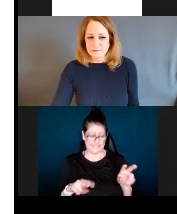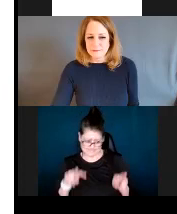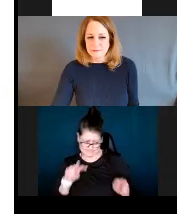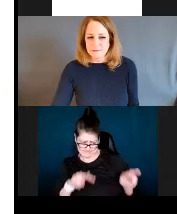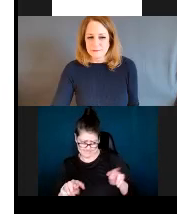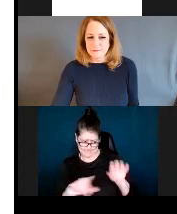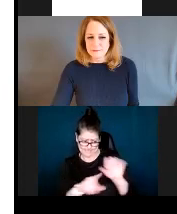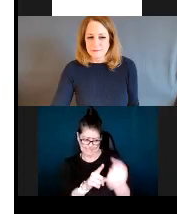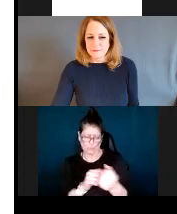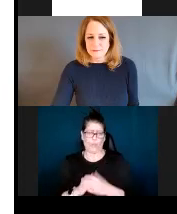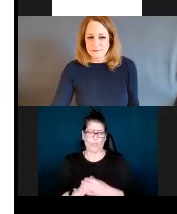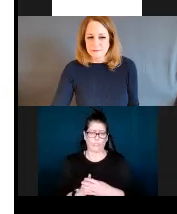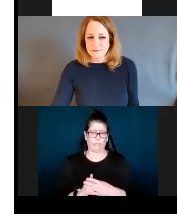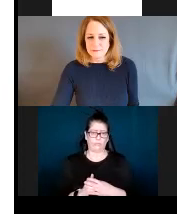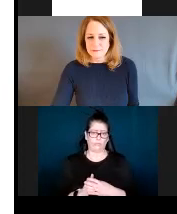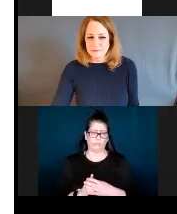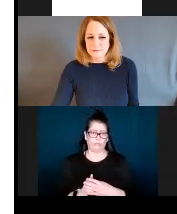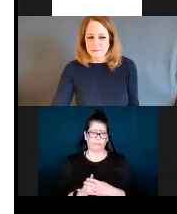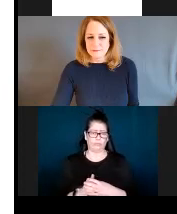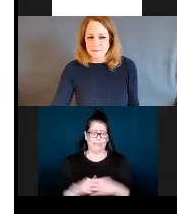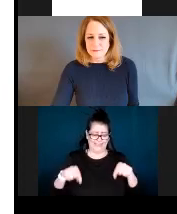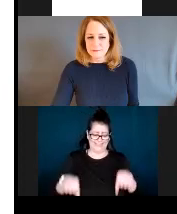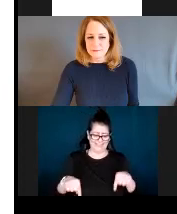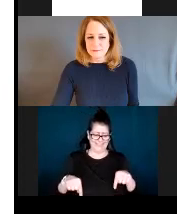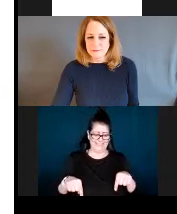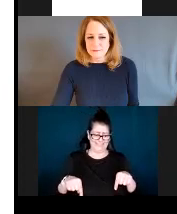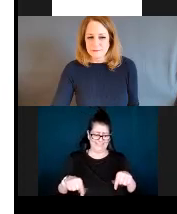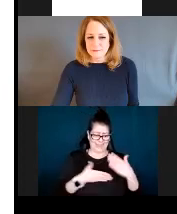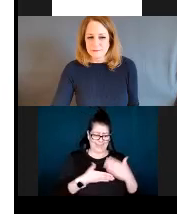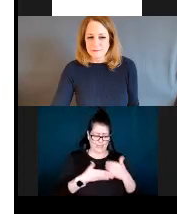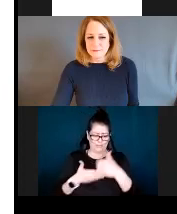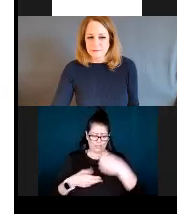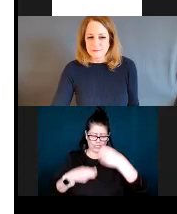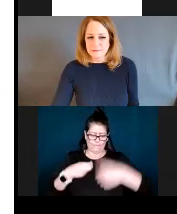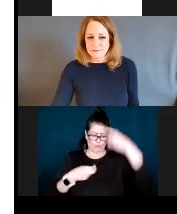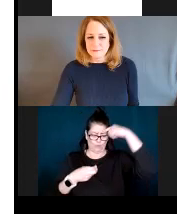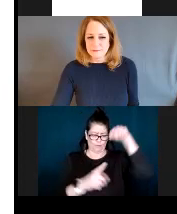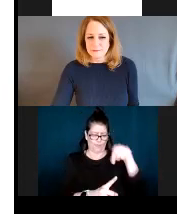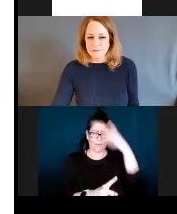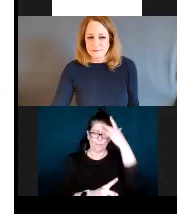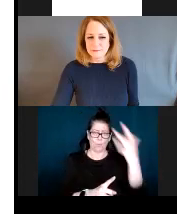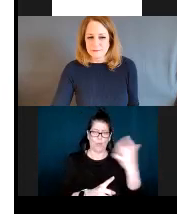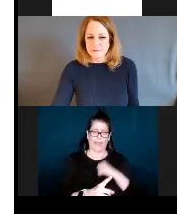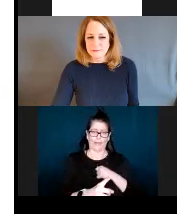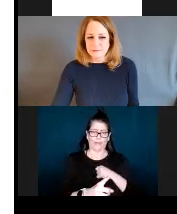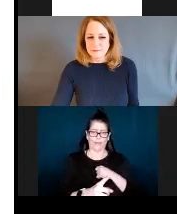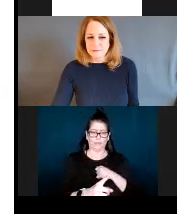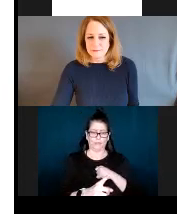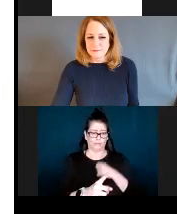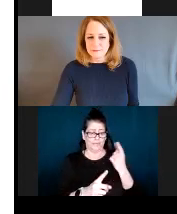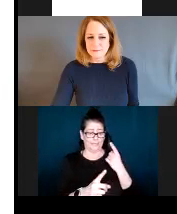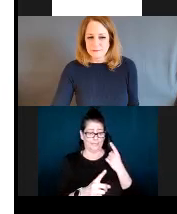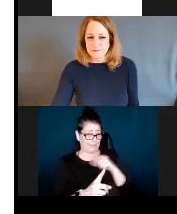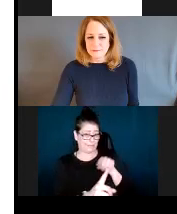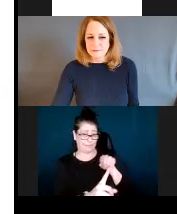What is making this intervention difficult? Is it something going on the survivor's end? They don't want to